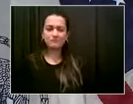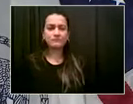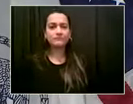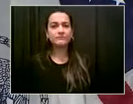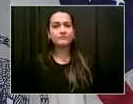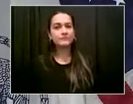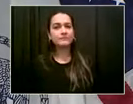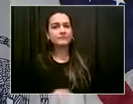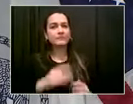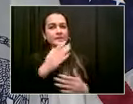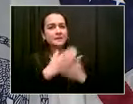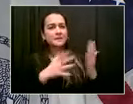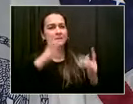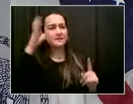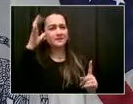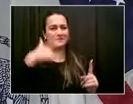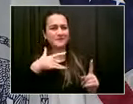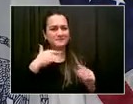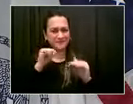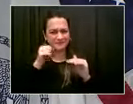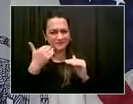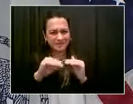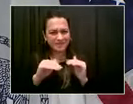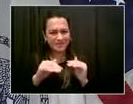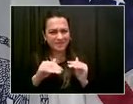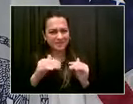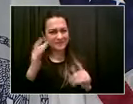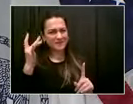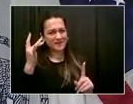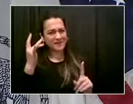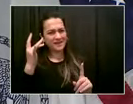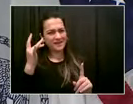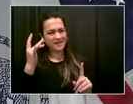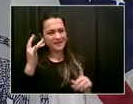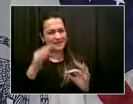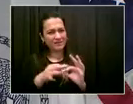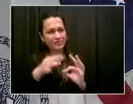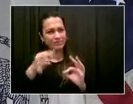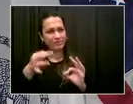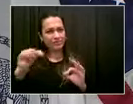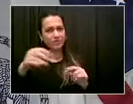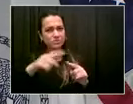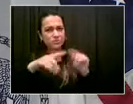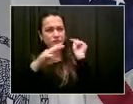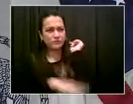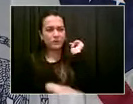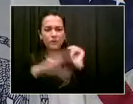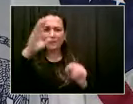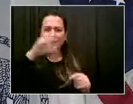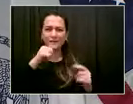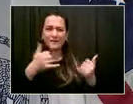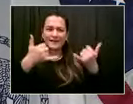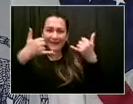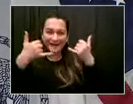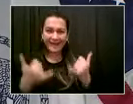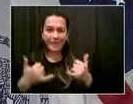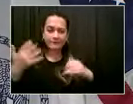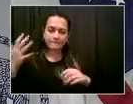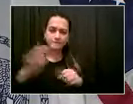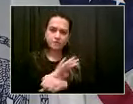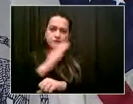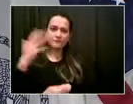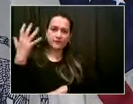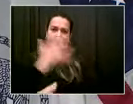have delivered this reality sooner. Well, Andrew, look, first of all, we just want to be very